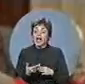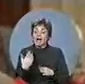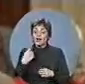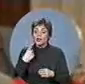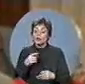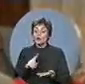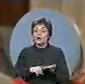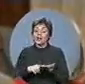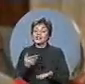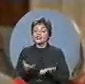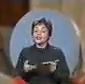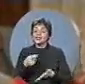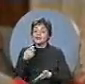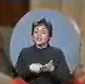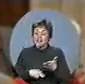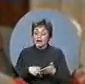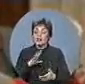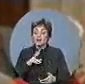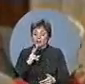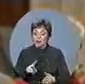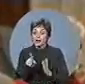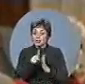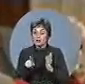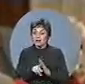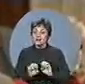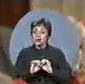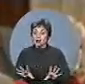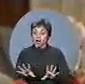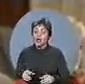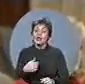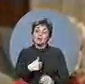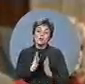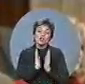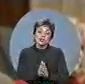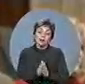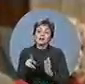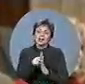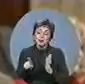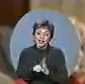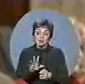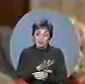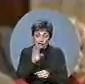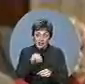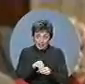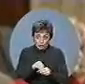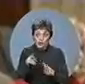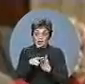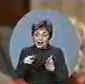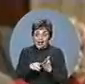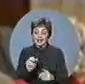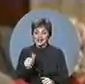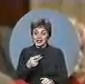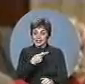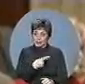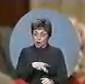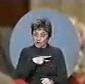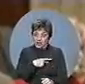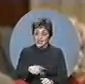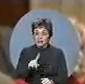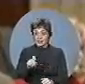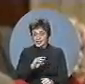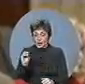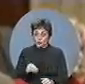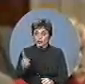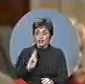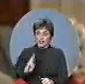forward to deal with fiscal imbalance would be based on very clear principles. So what I'm asking him is whether these principles will include the